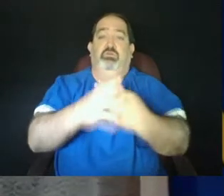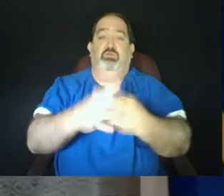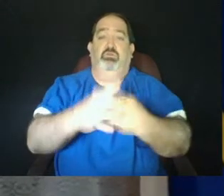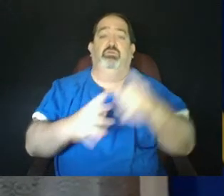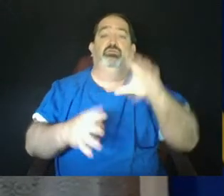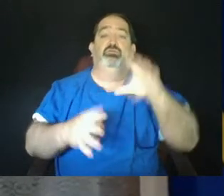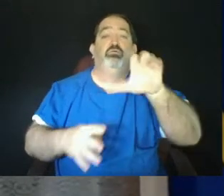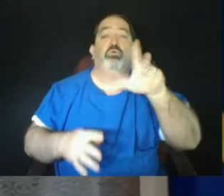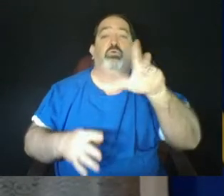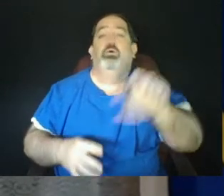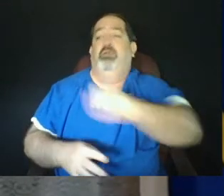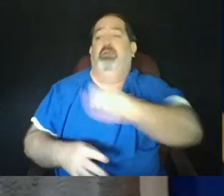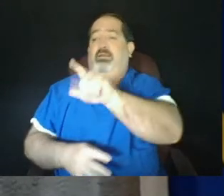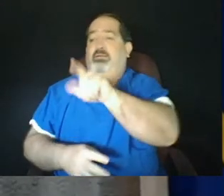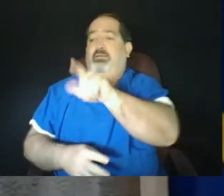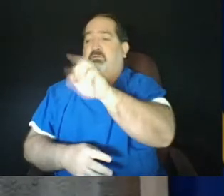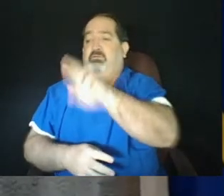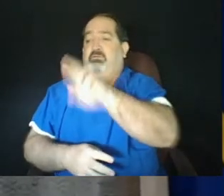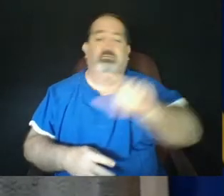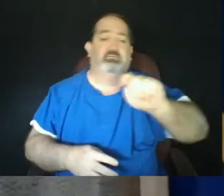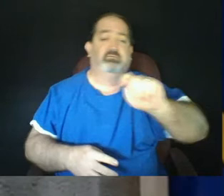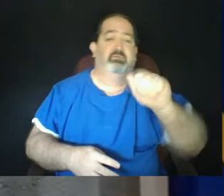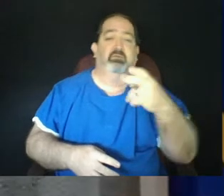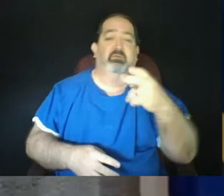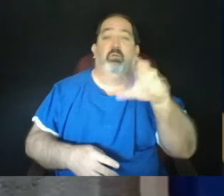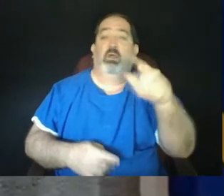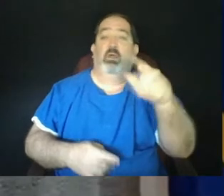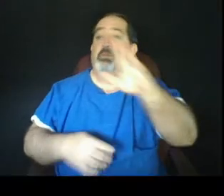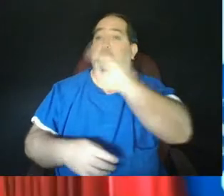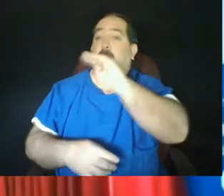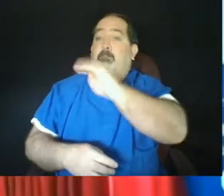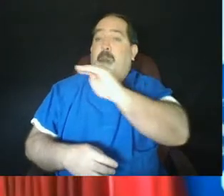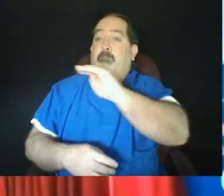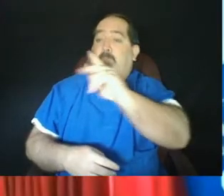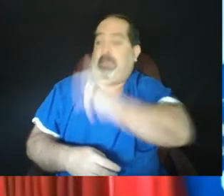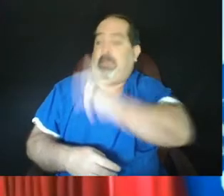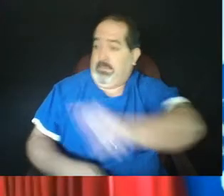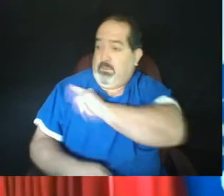Your Majesties, do you have any comments for your gathered populace?